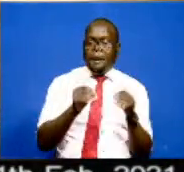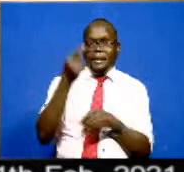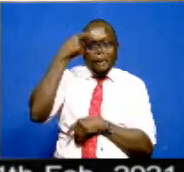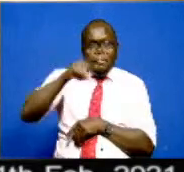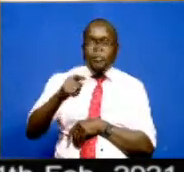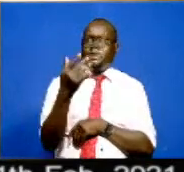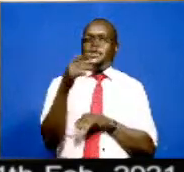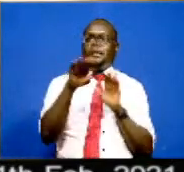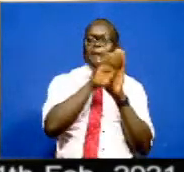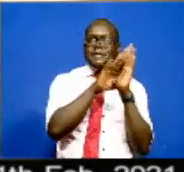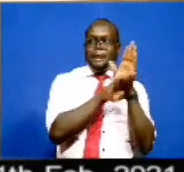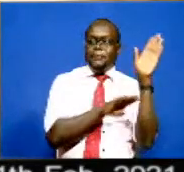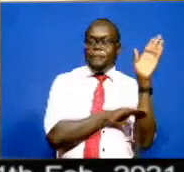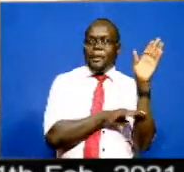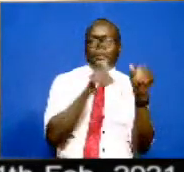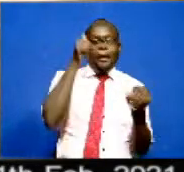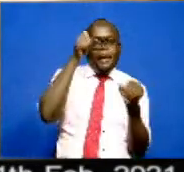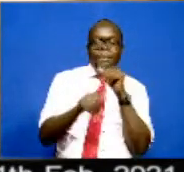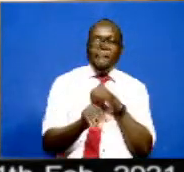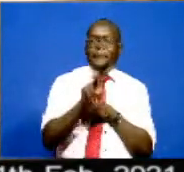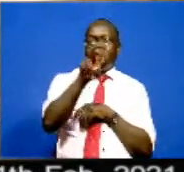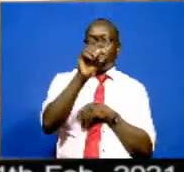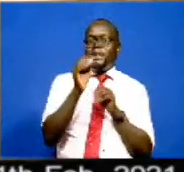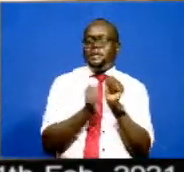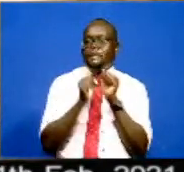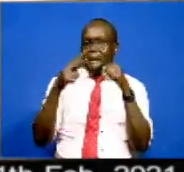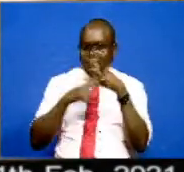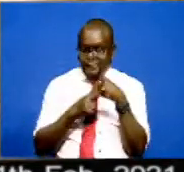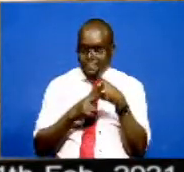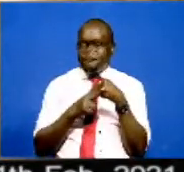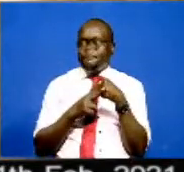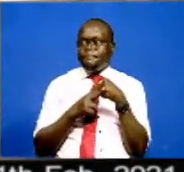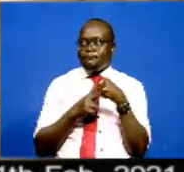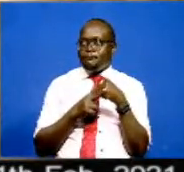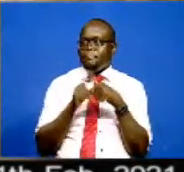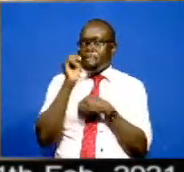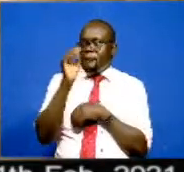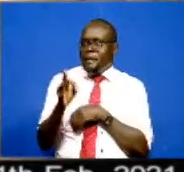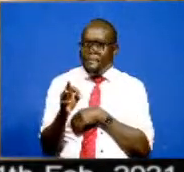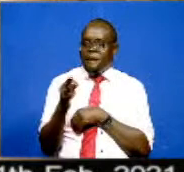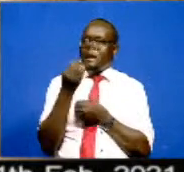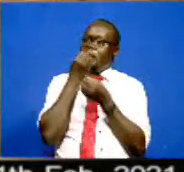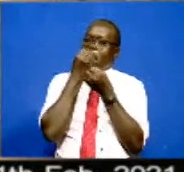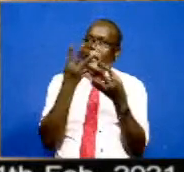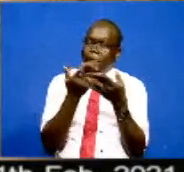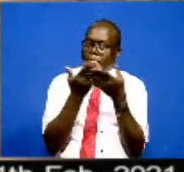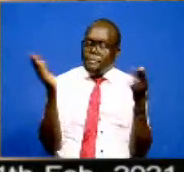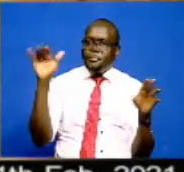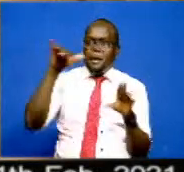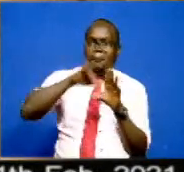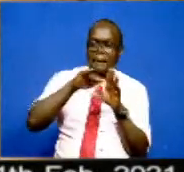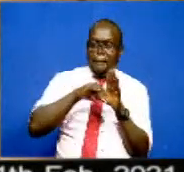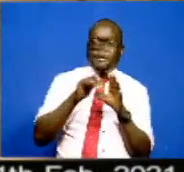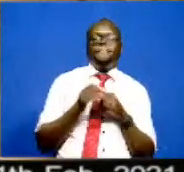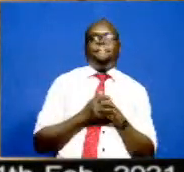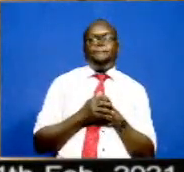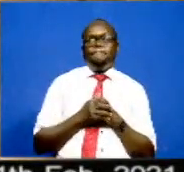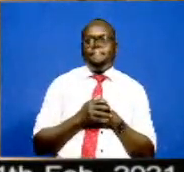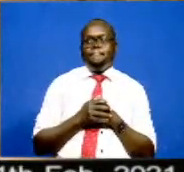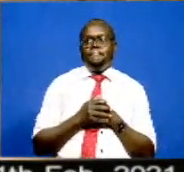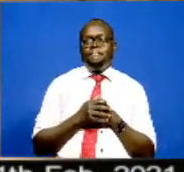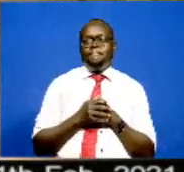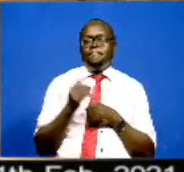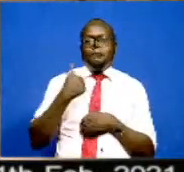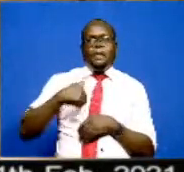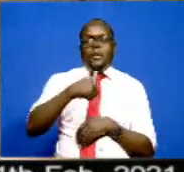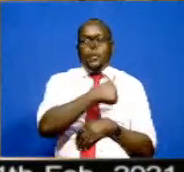statement. Remember, in 2017, if I could jog the memories of those that were here,